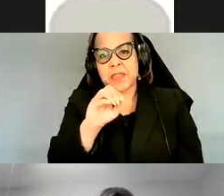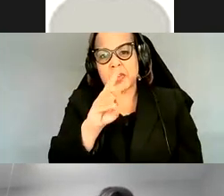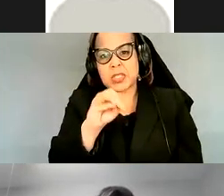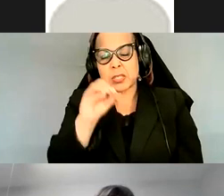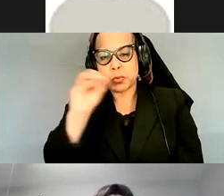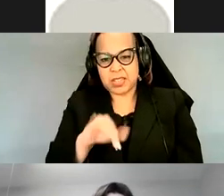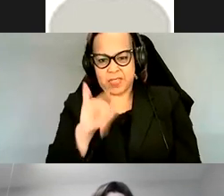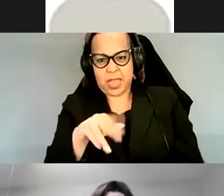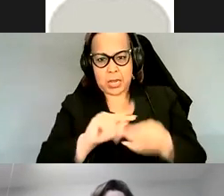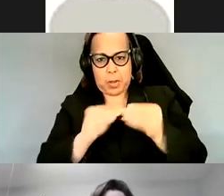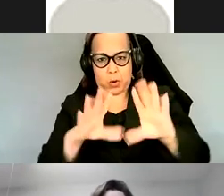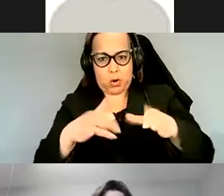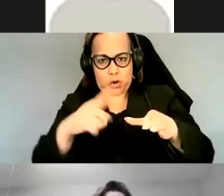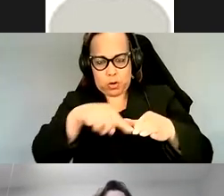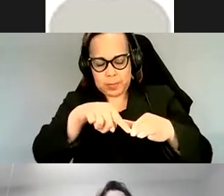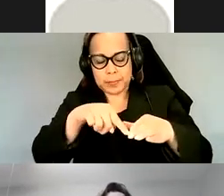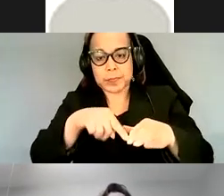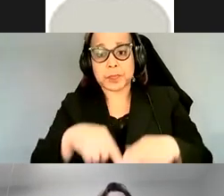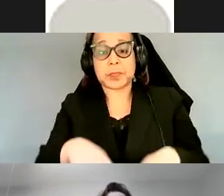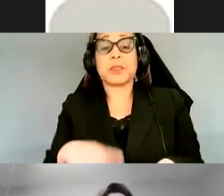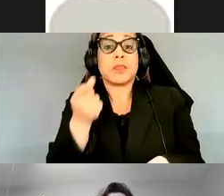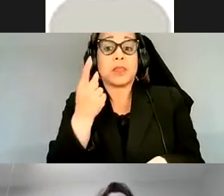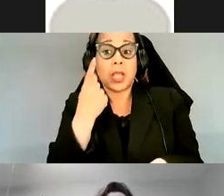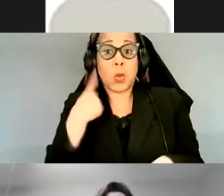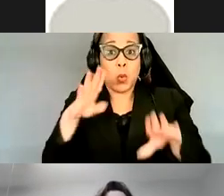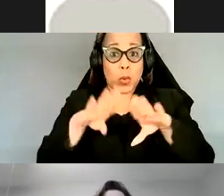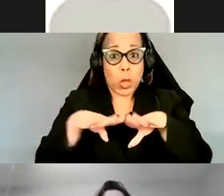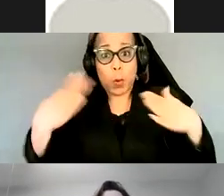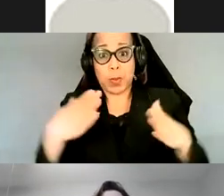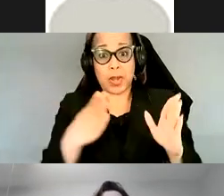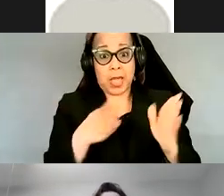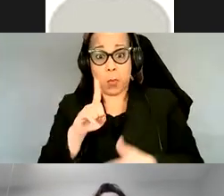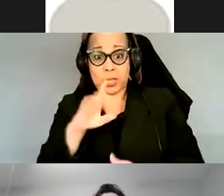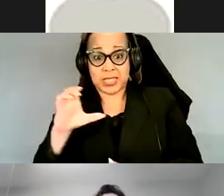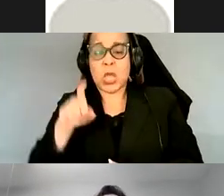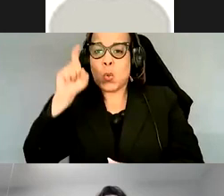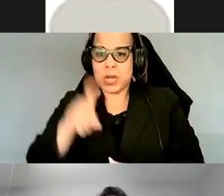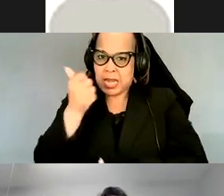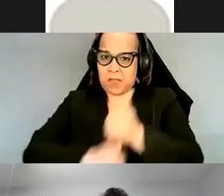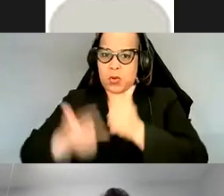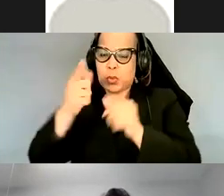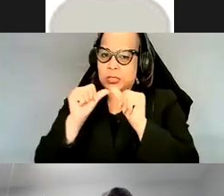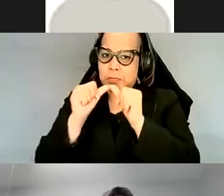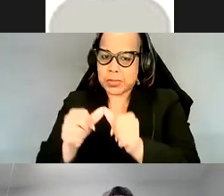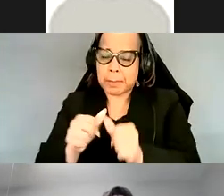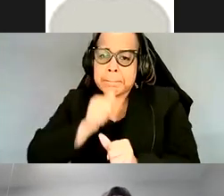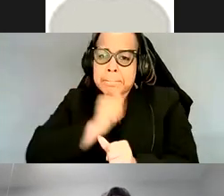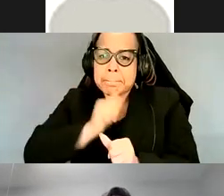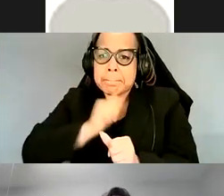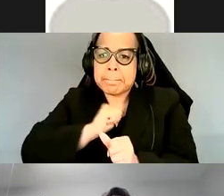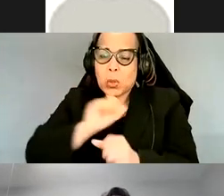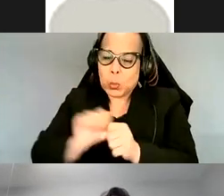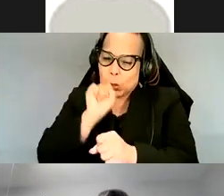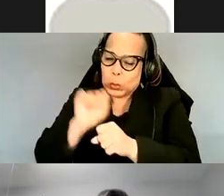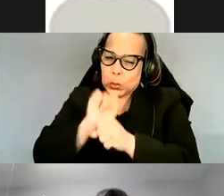60% of those folks. So even when we open up to 1C, we really need everyone to maintain their patience as we are working